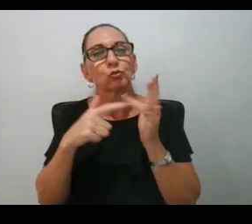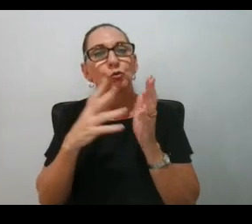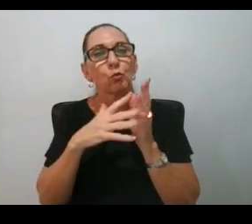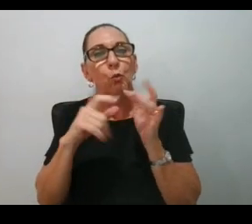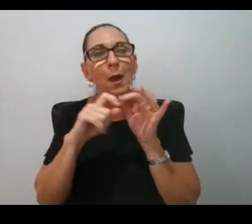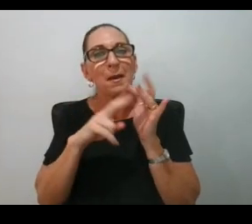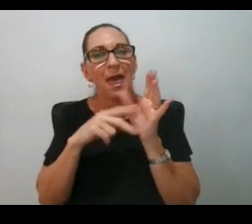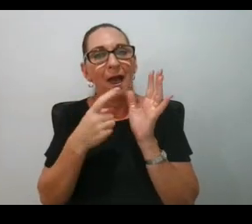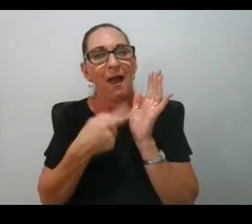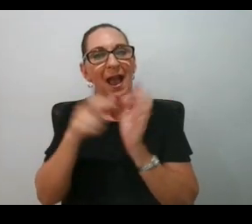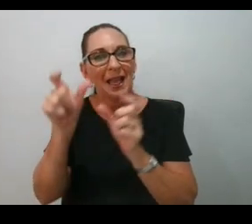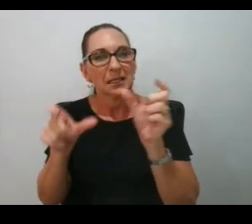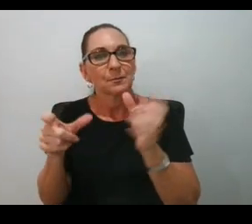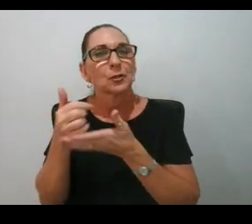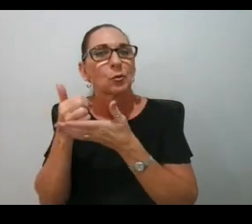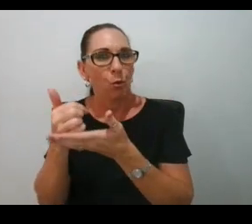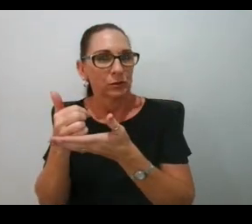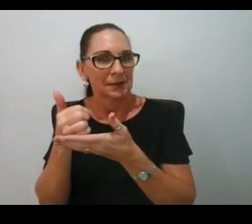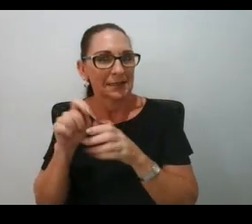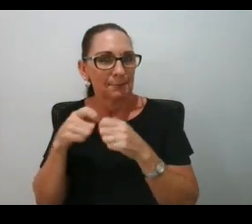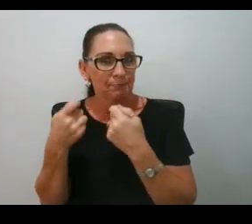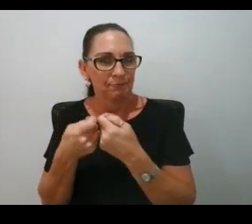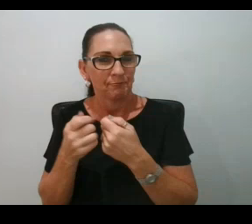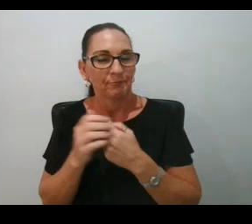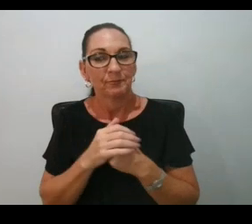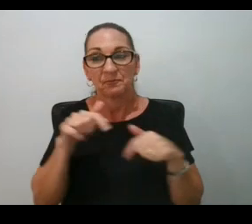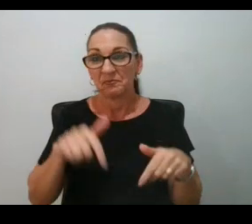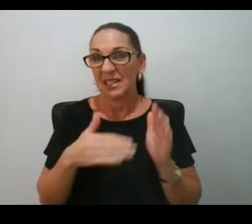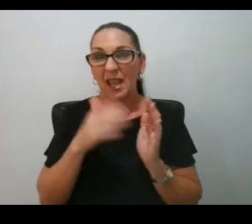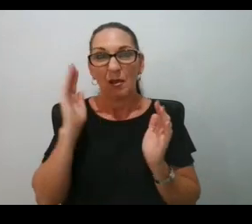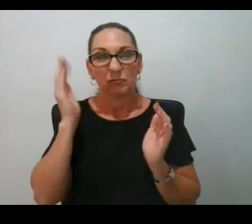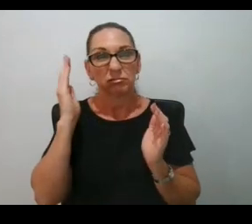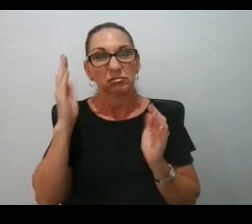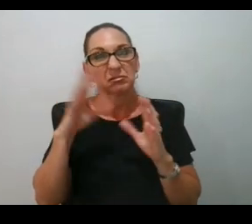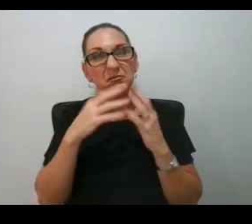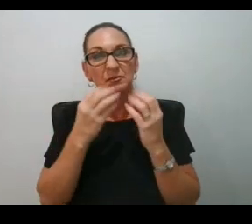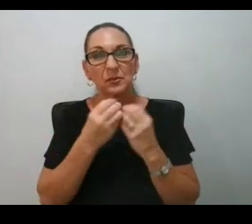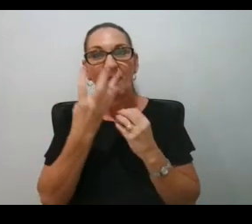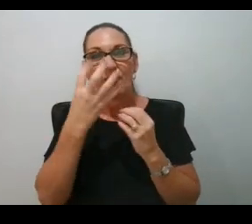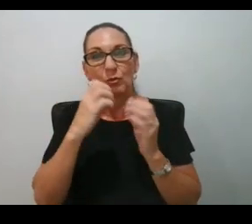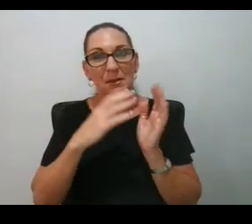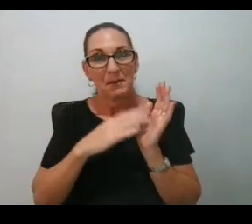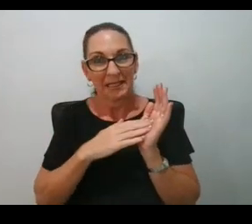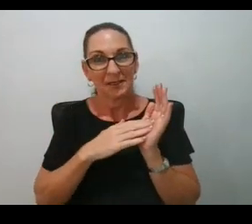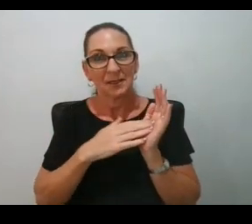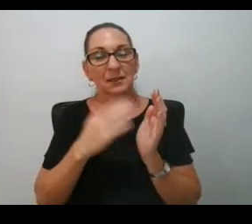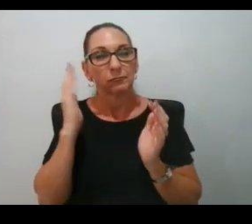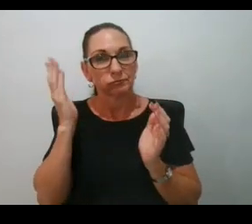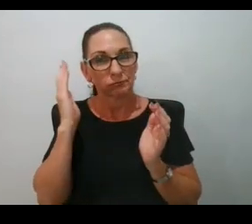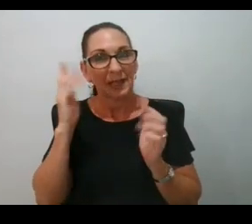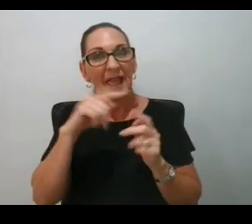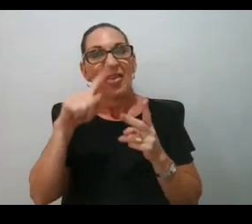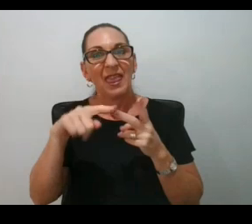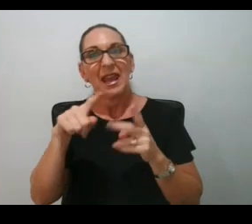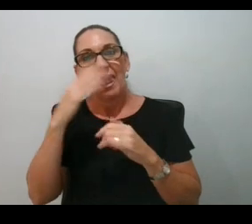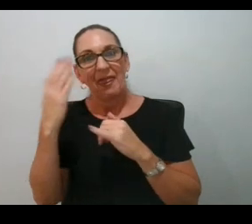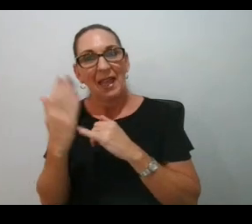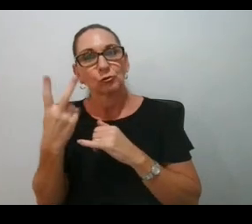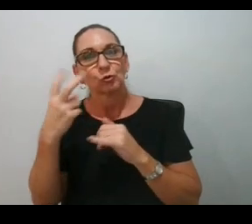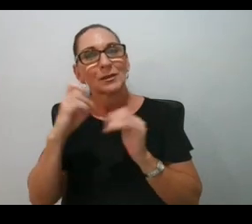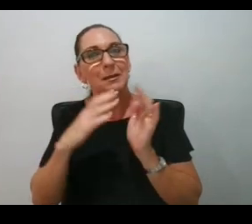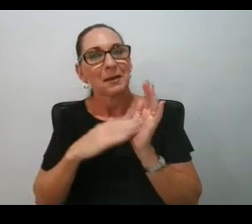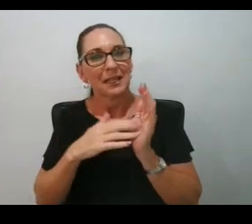So today's presentation is going to be approximately 40 minutes long with 20 minutes at the end of the questions and answers, but you're also